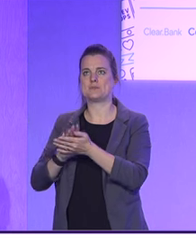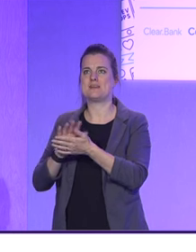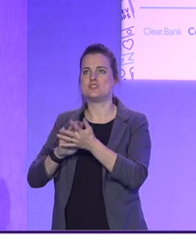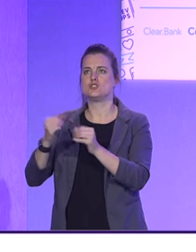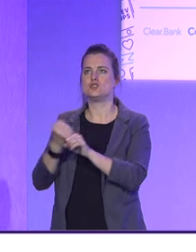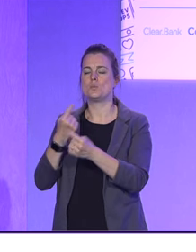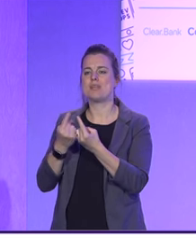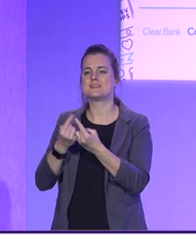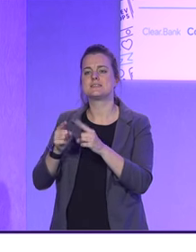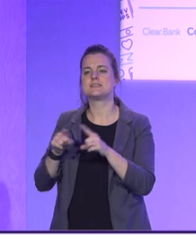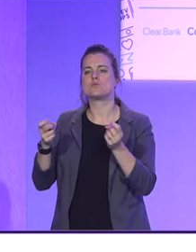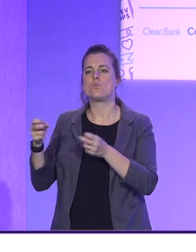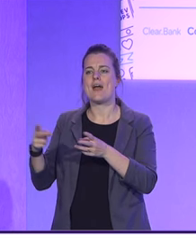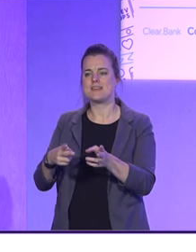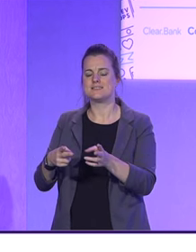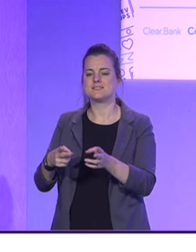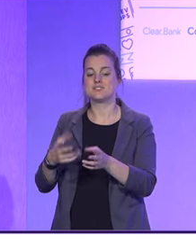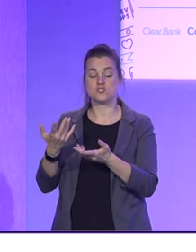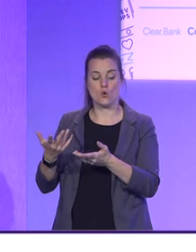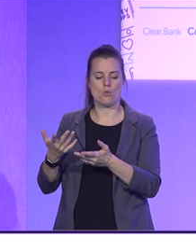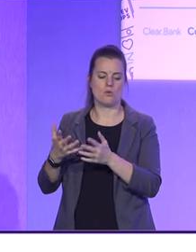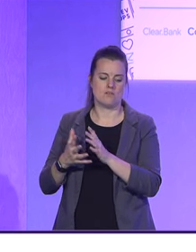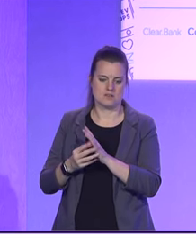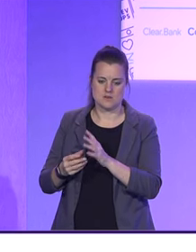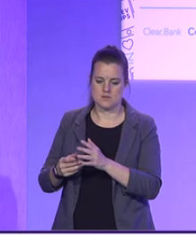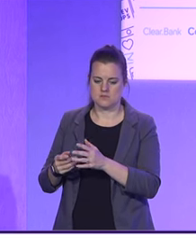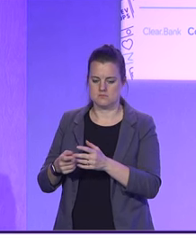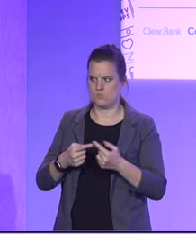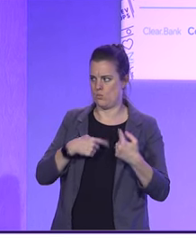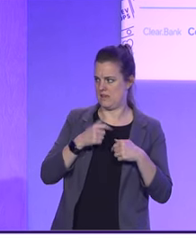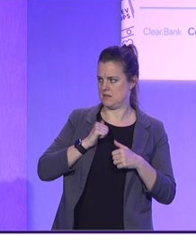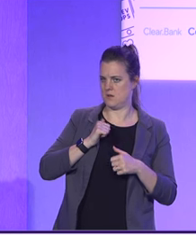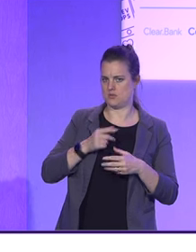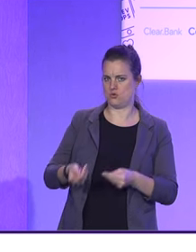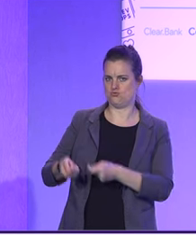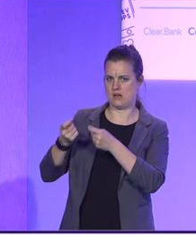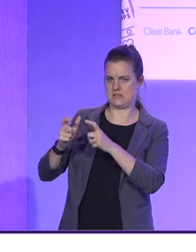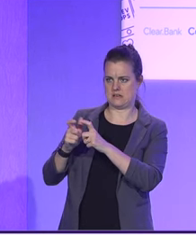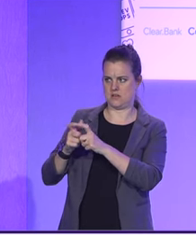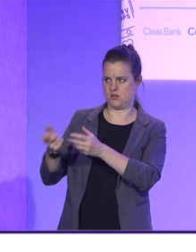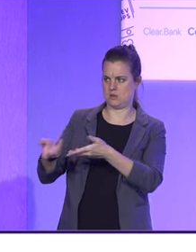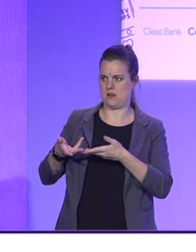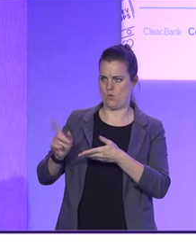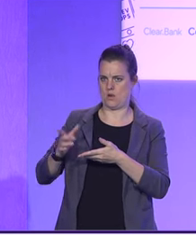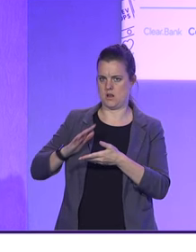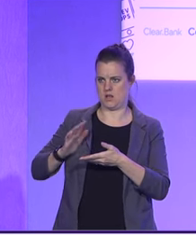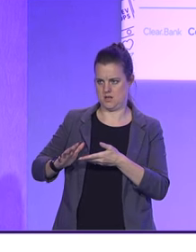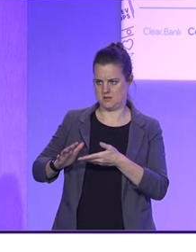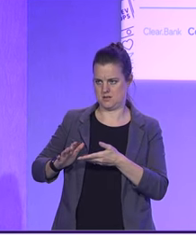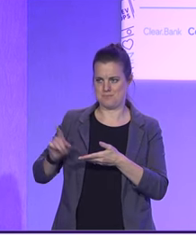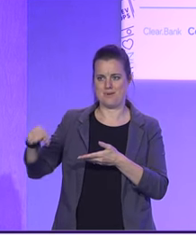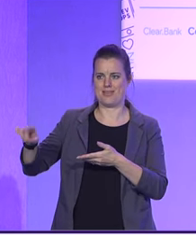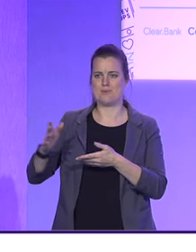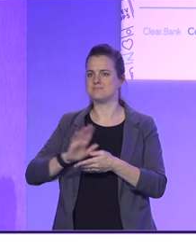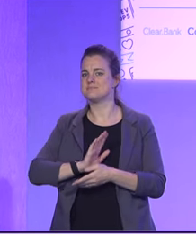it, raise a ticket, I put what I need, they deliver it to me, okay? But it's like outsourcing,